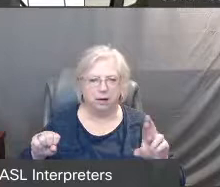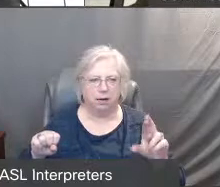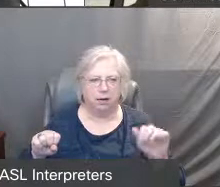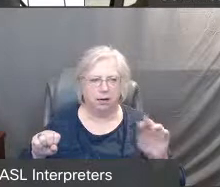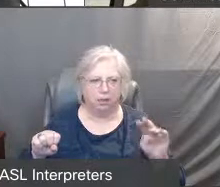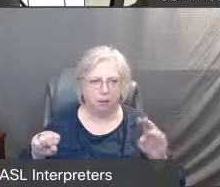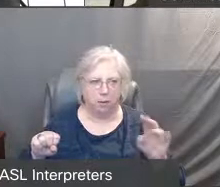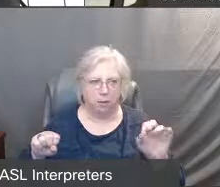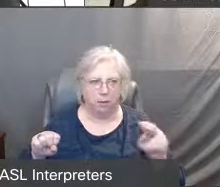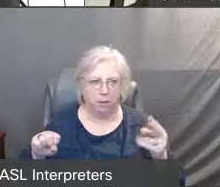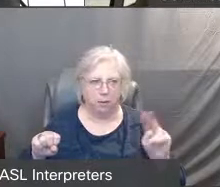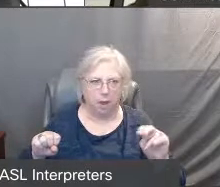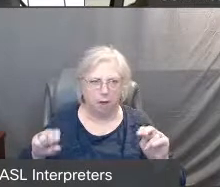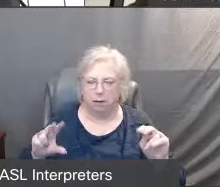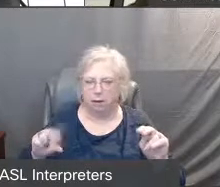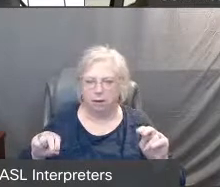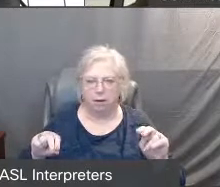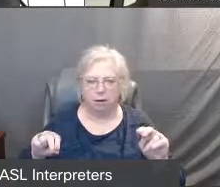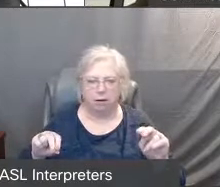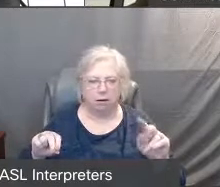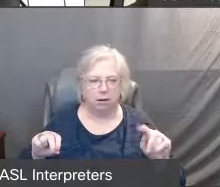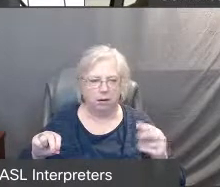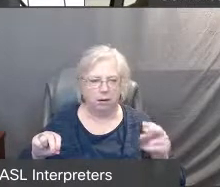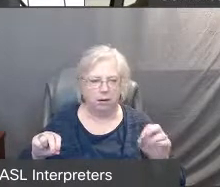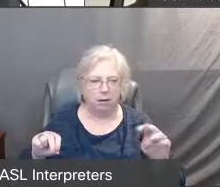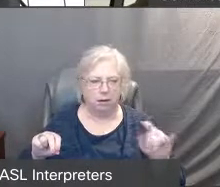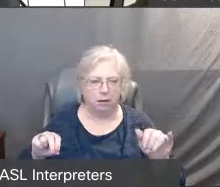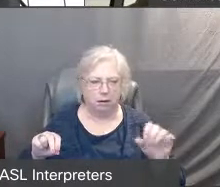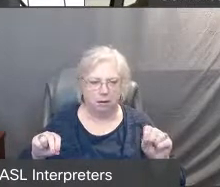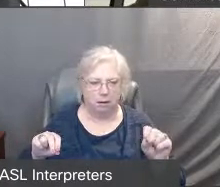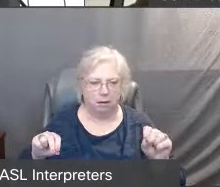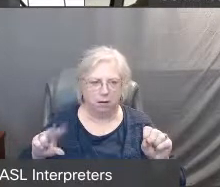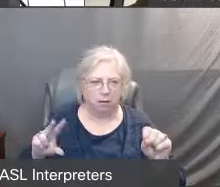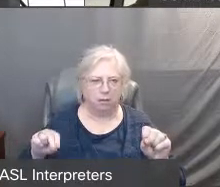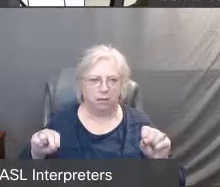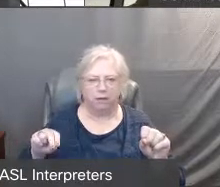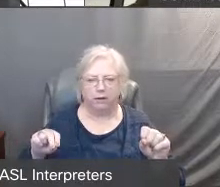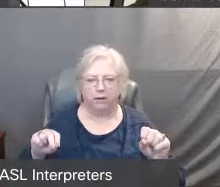Ramon? No. Thomas? No.